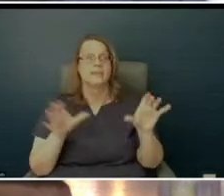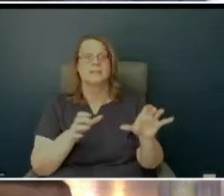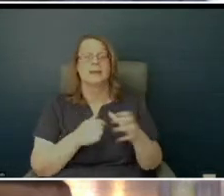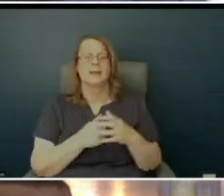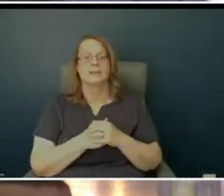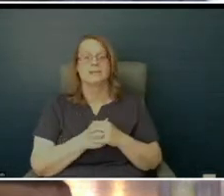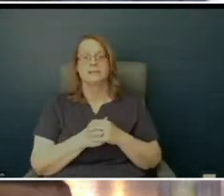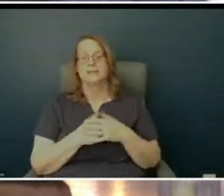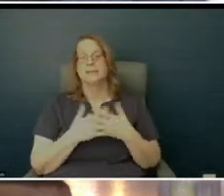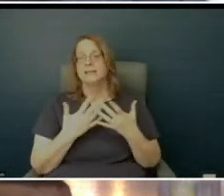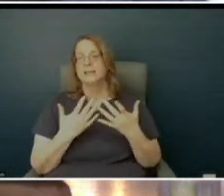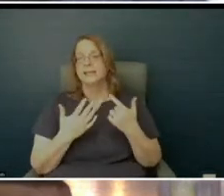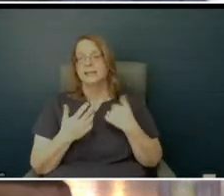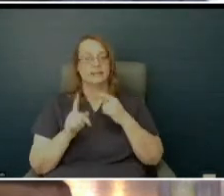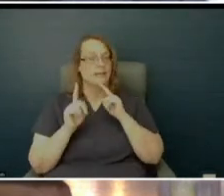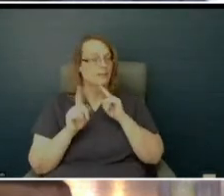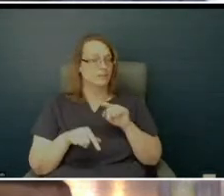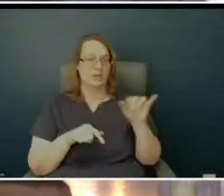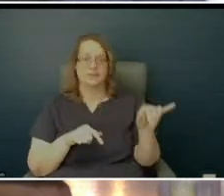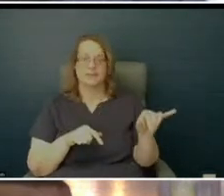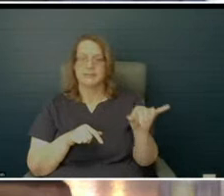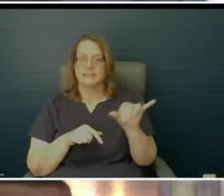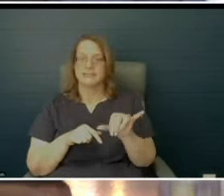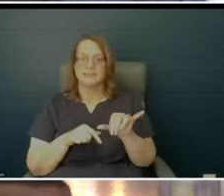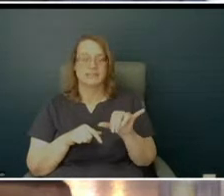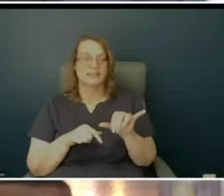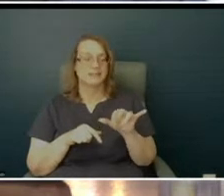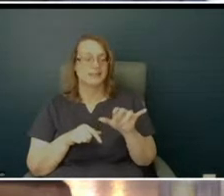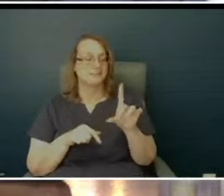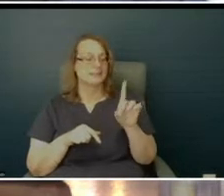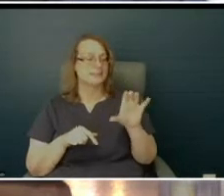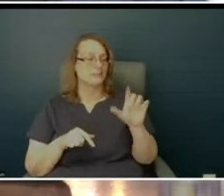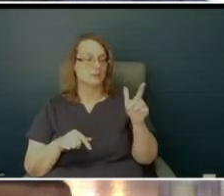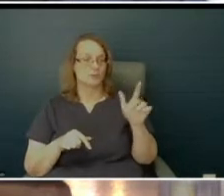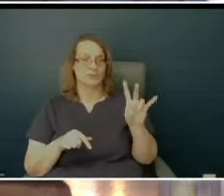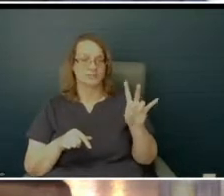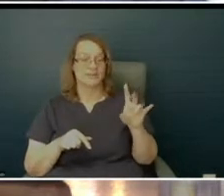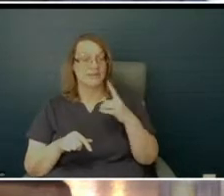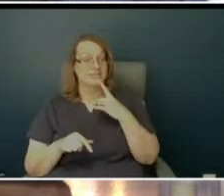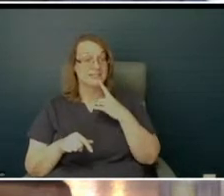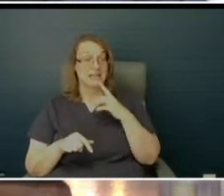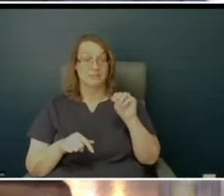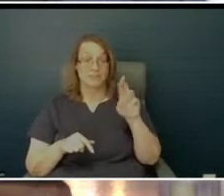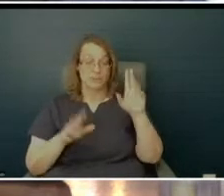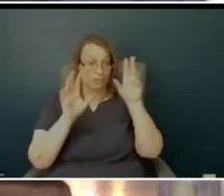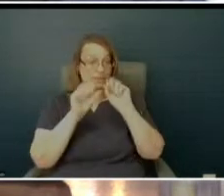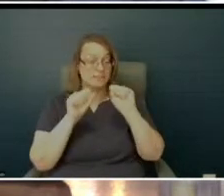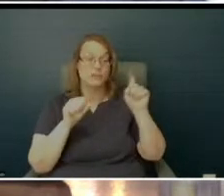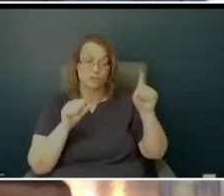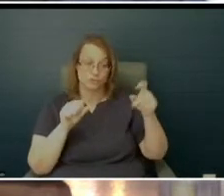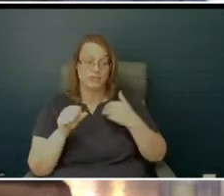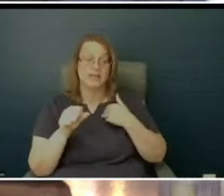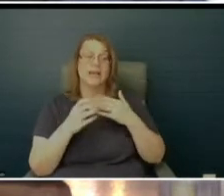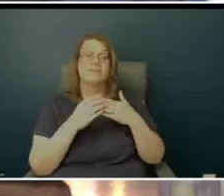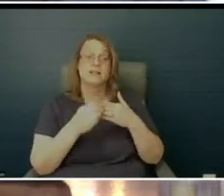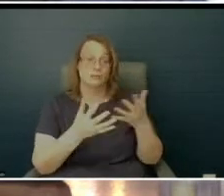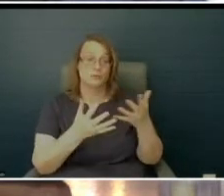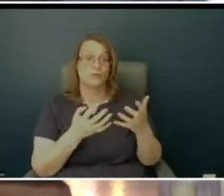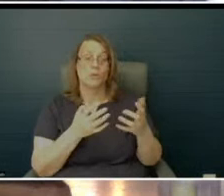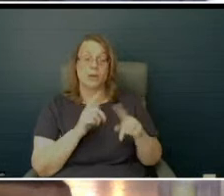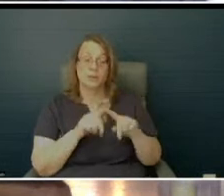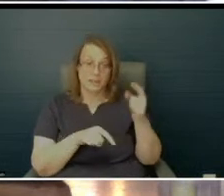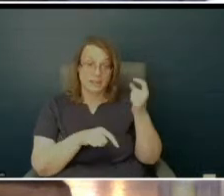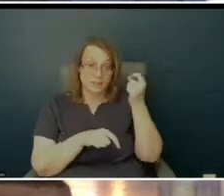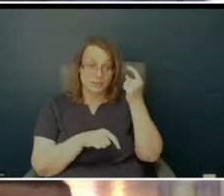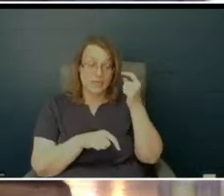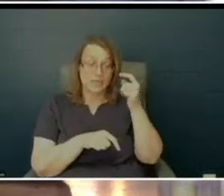had earlier in the December 27th call, "Mr. President, you should have the leadership that you want, but understand, the United States Justice